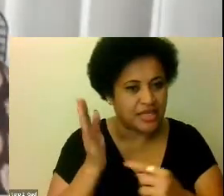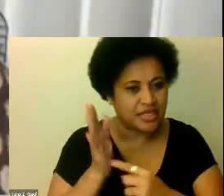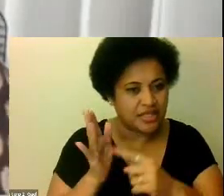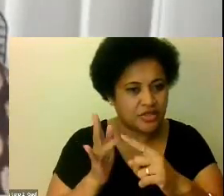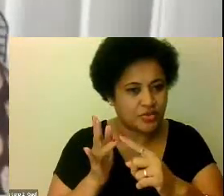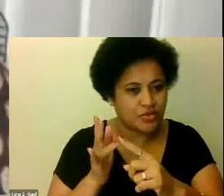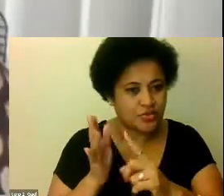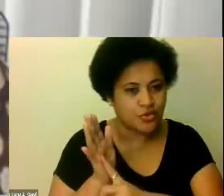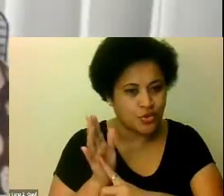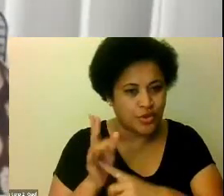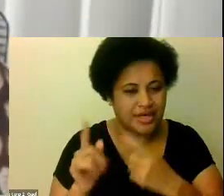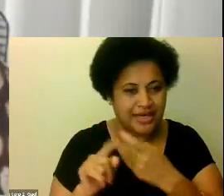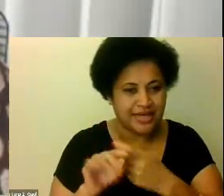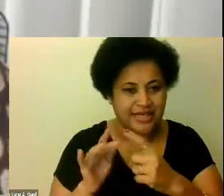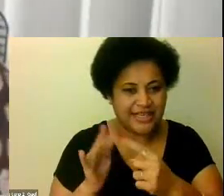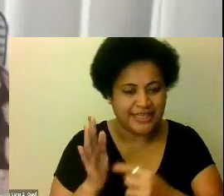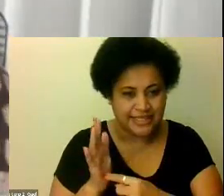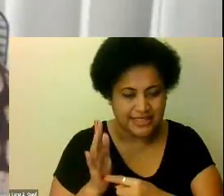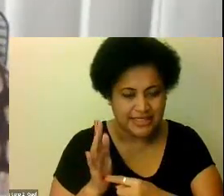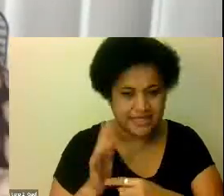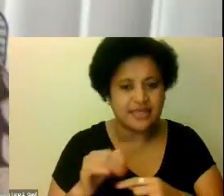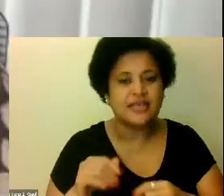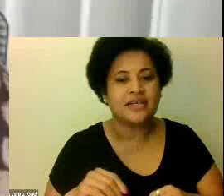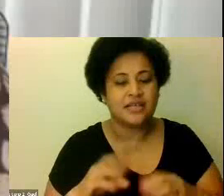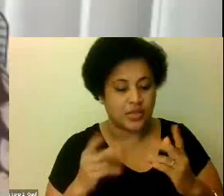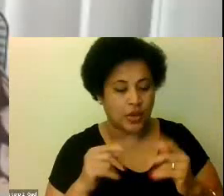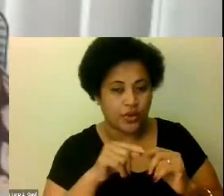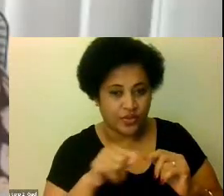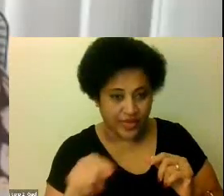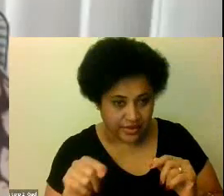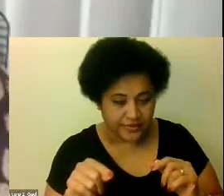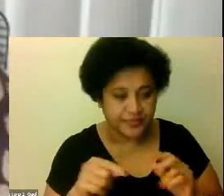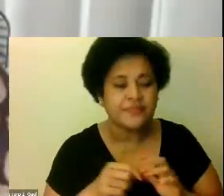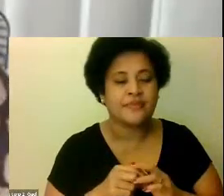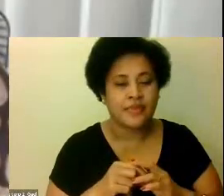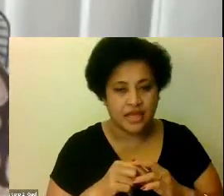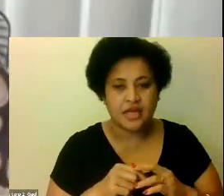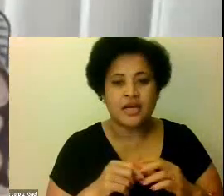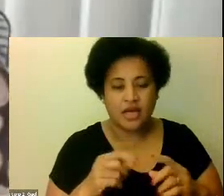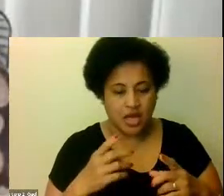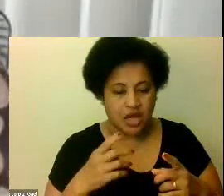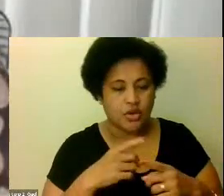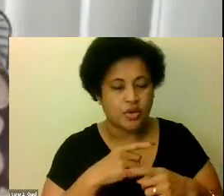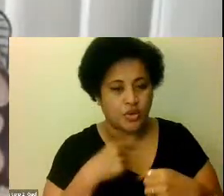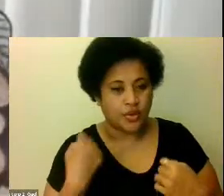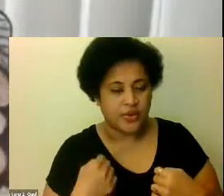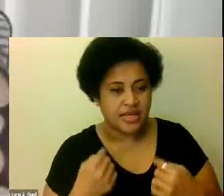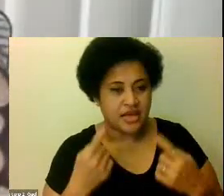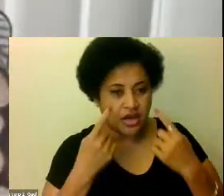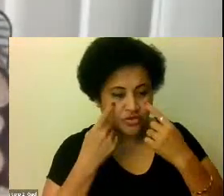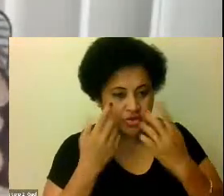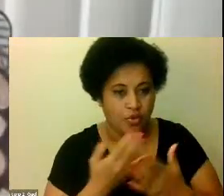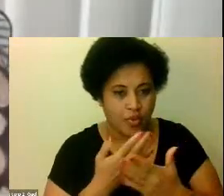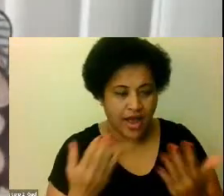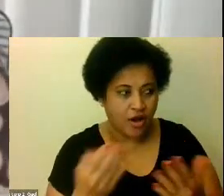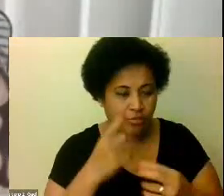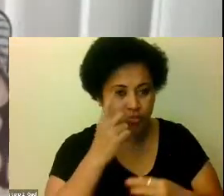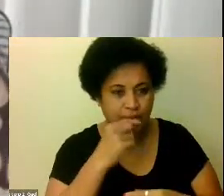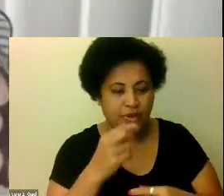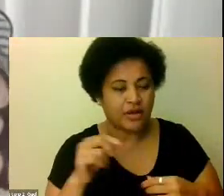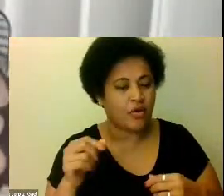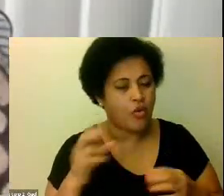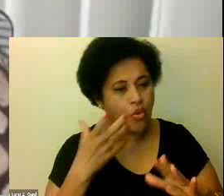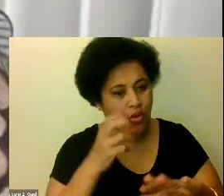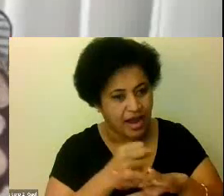when they're contributing to developing these smart cities, but then also for businesses, how do they respect human rights when they are coming up